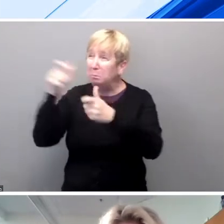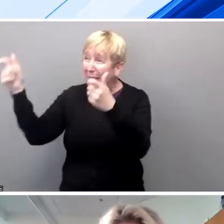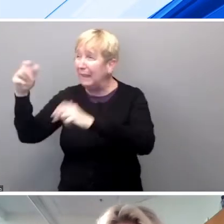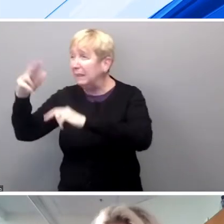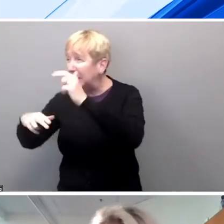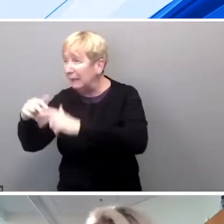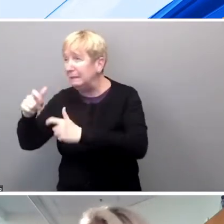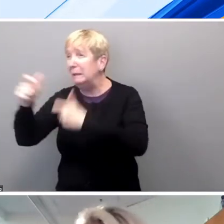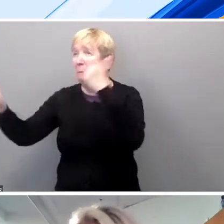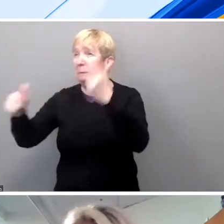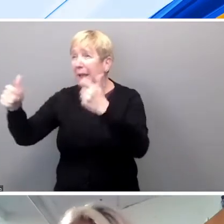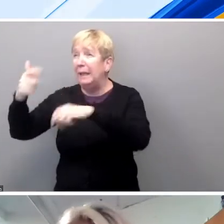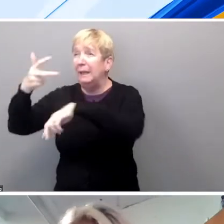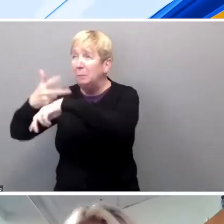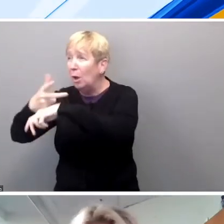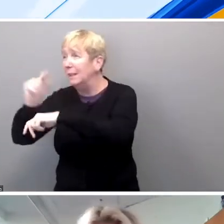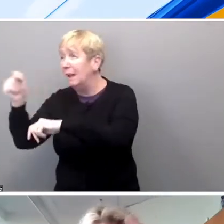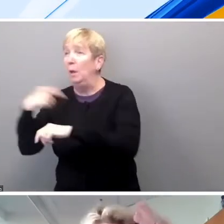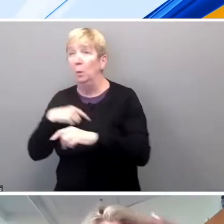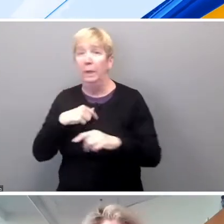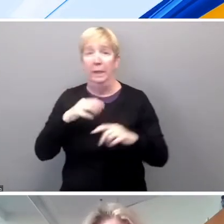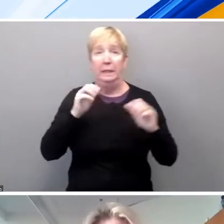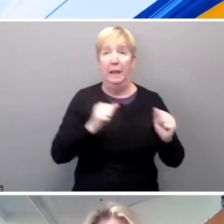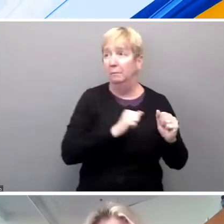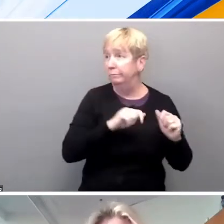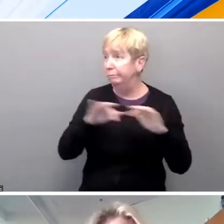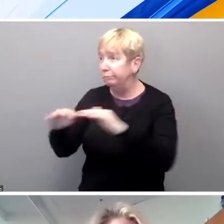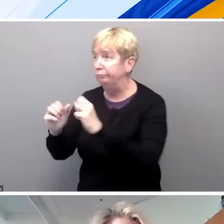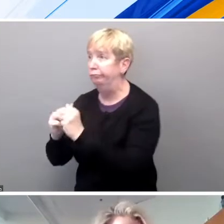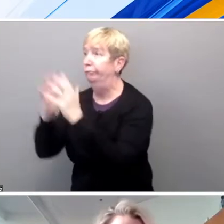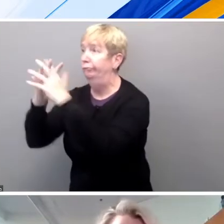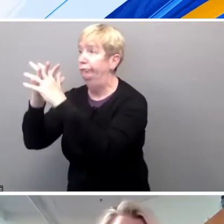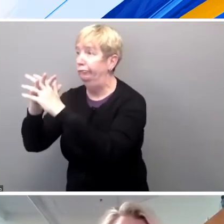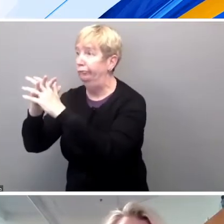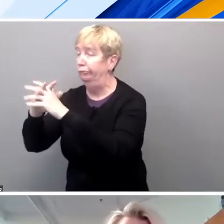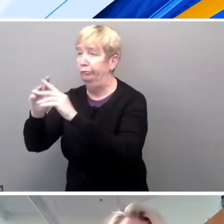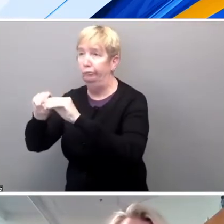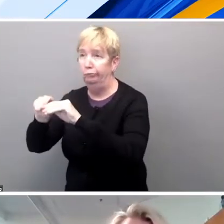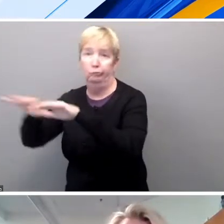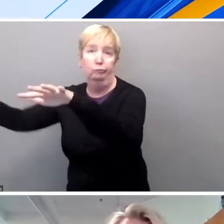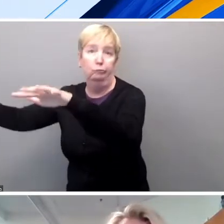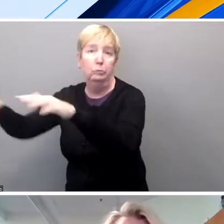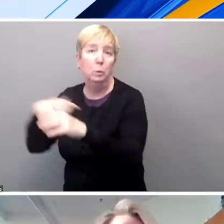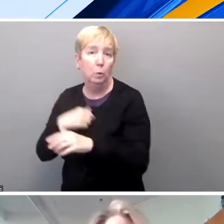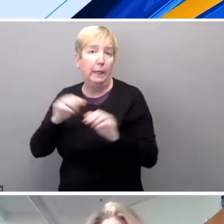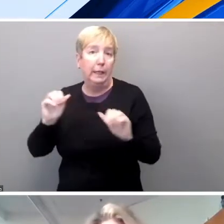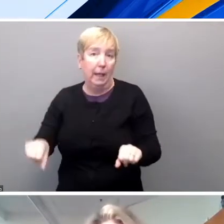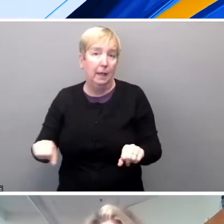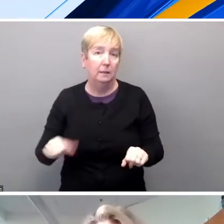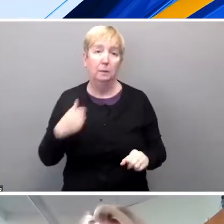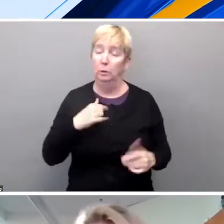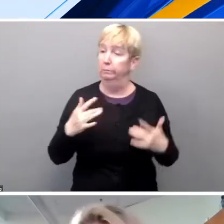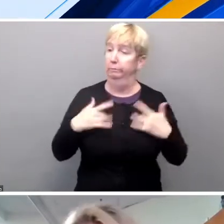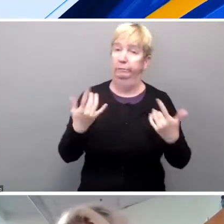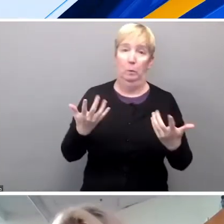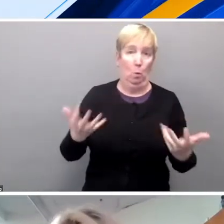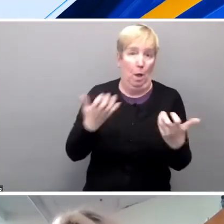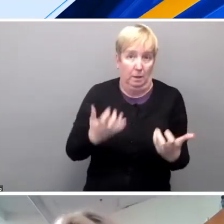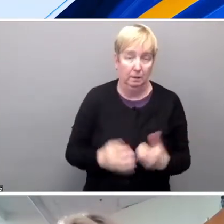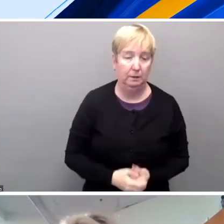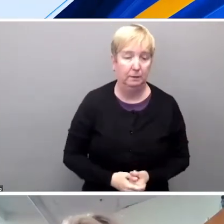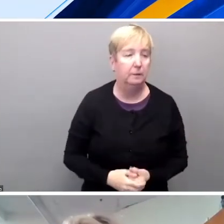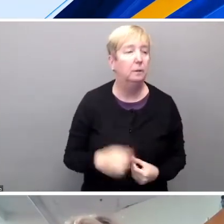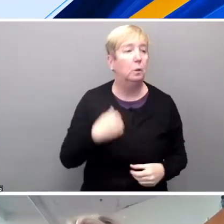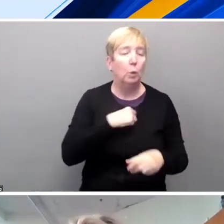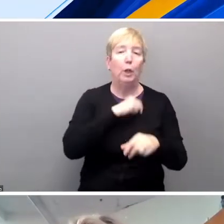have both the vaccines and additional people to administer them. And we're happy. We are working right now